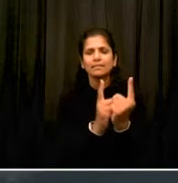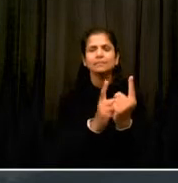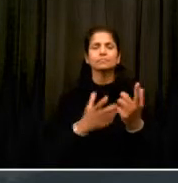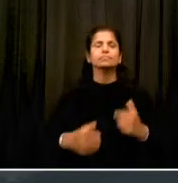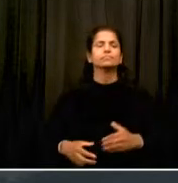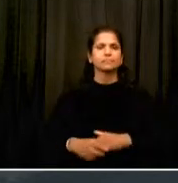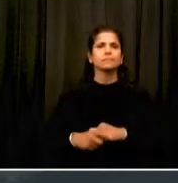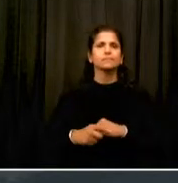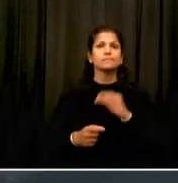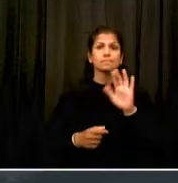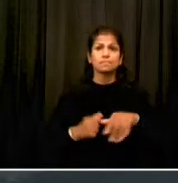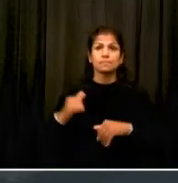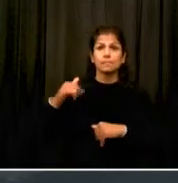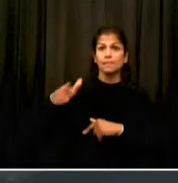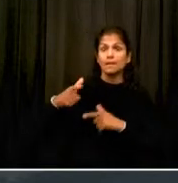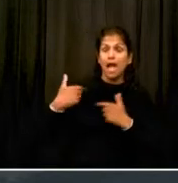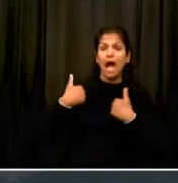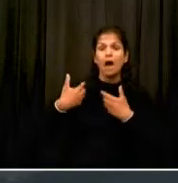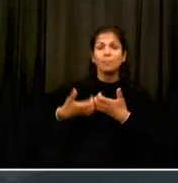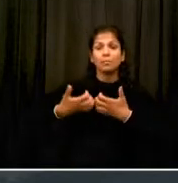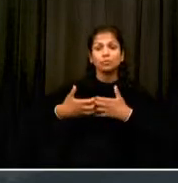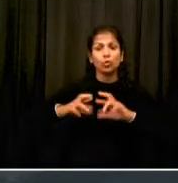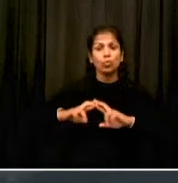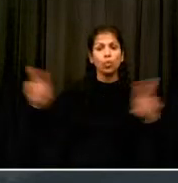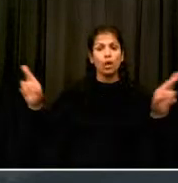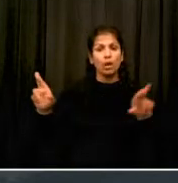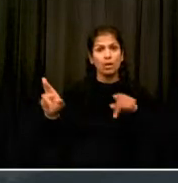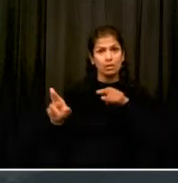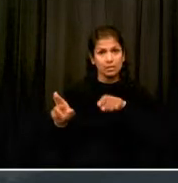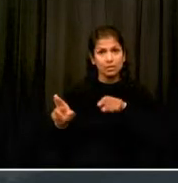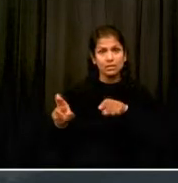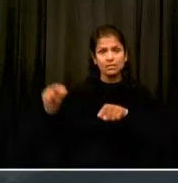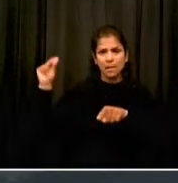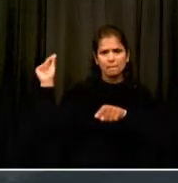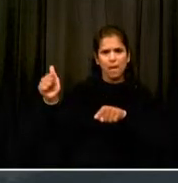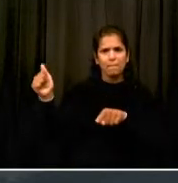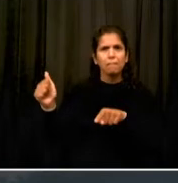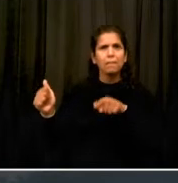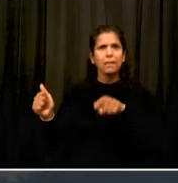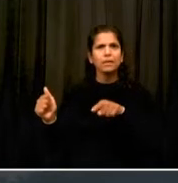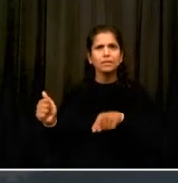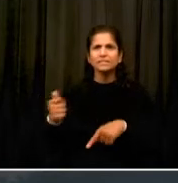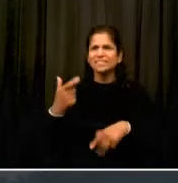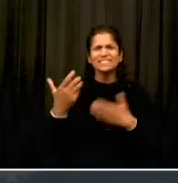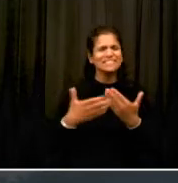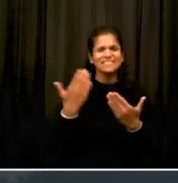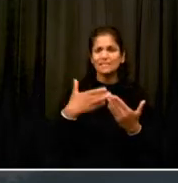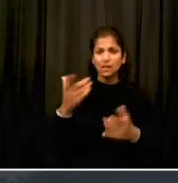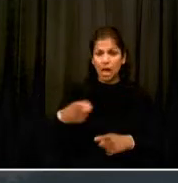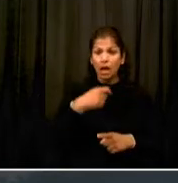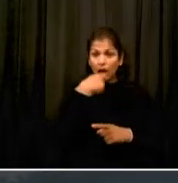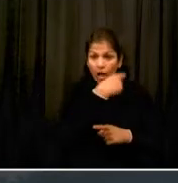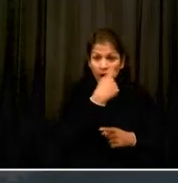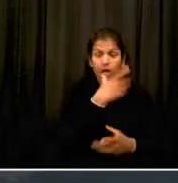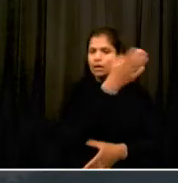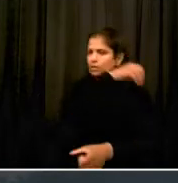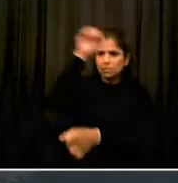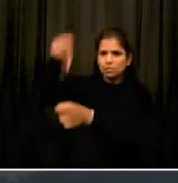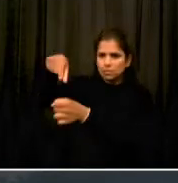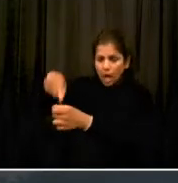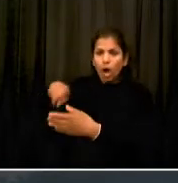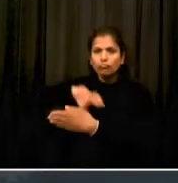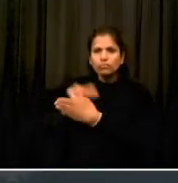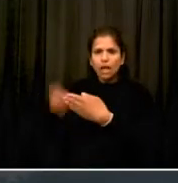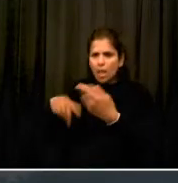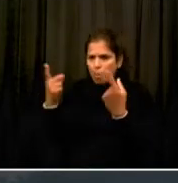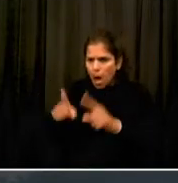out and activated the community, and therefore it was a big success from the ground up. We want to use that same mentality in the next two